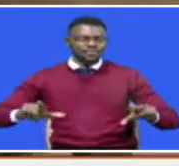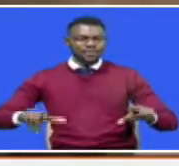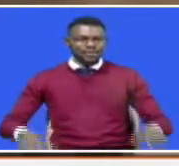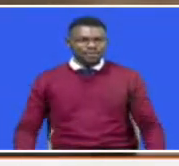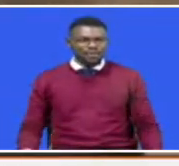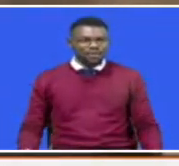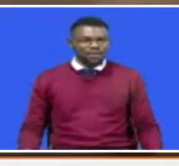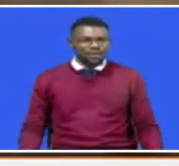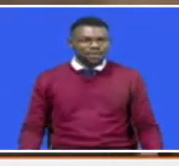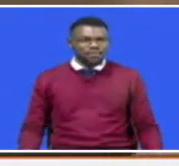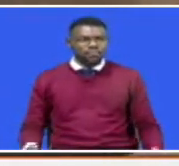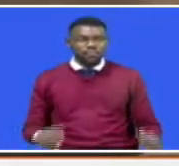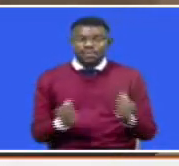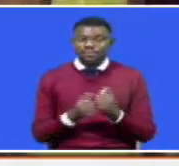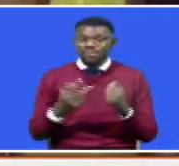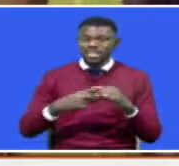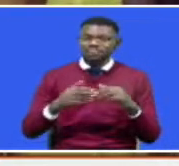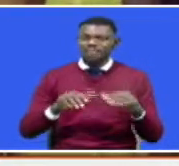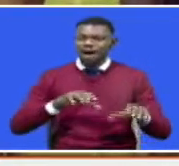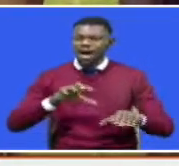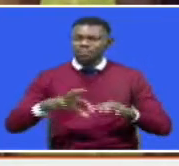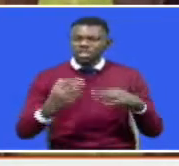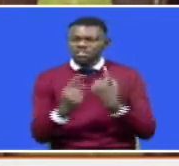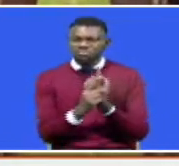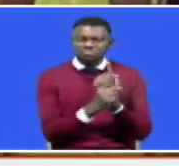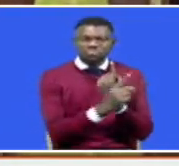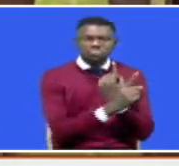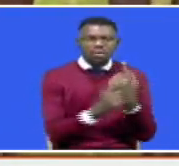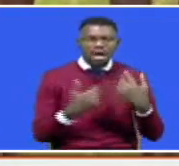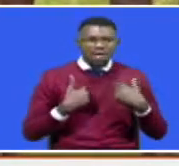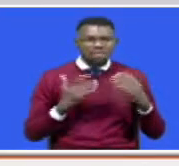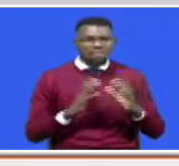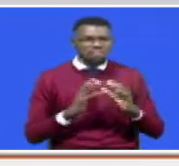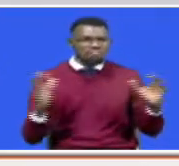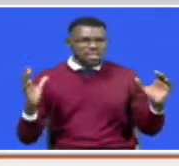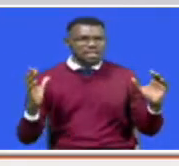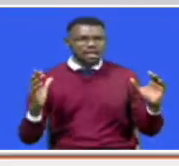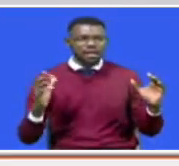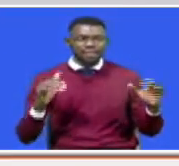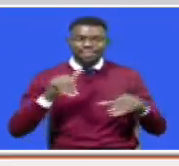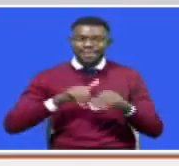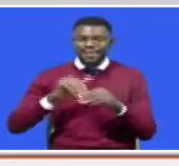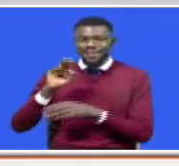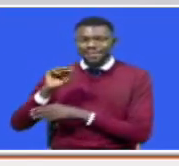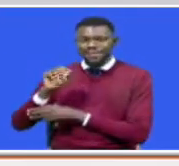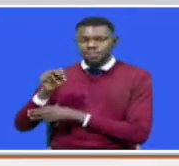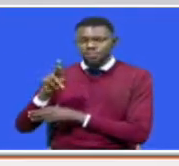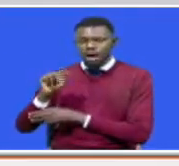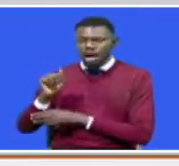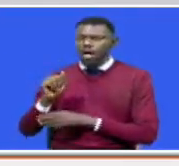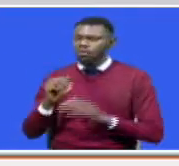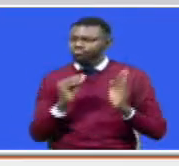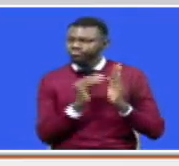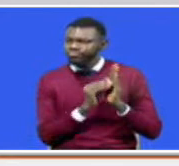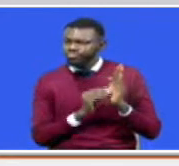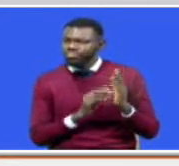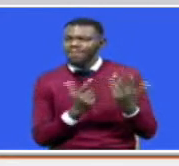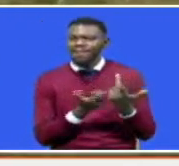A total of 17 species of different large animals in the Mara ecosystem were recorded in this census, which took place